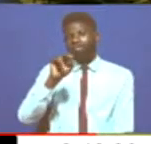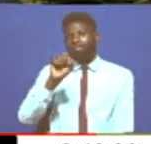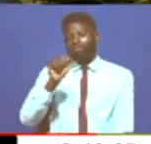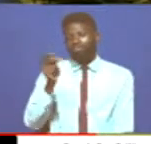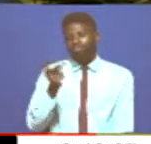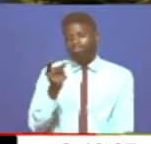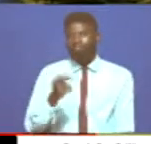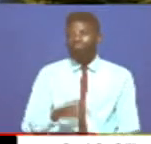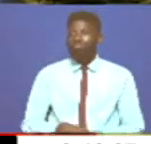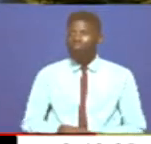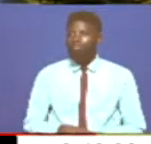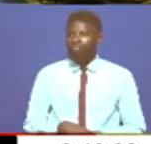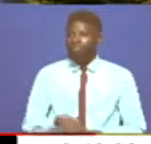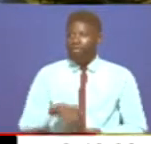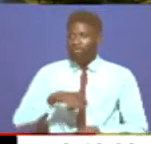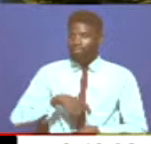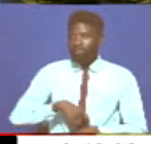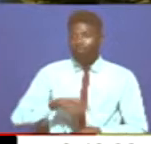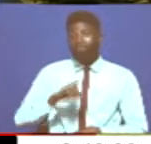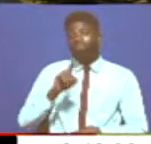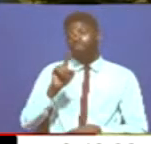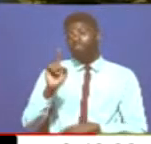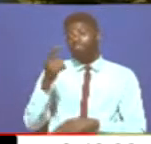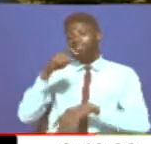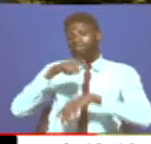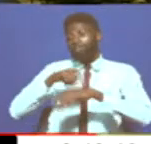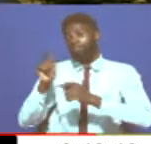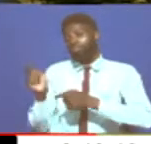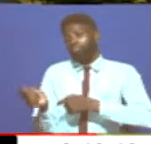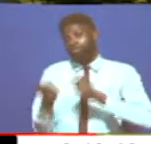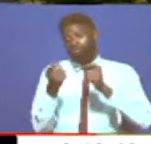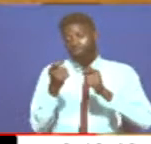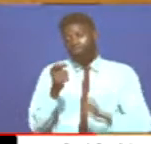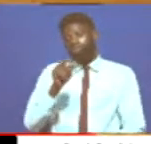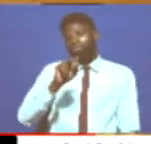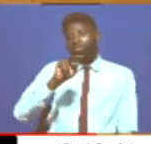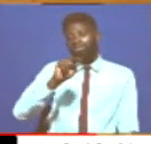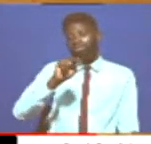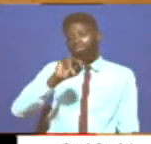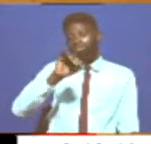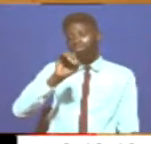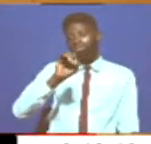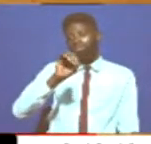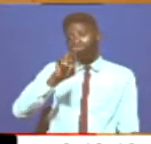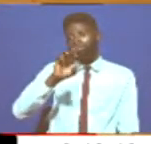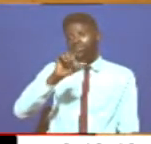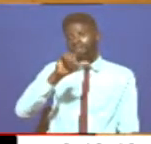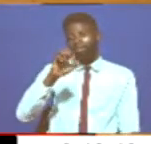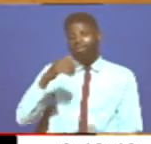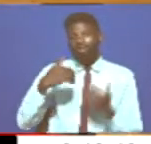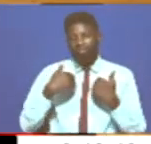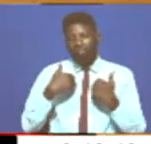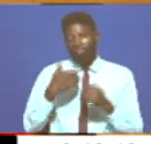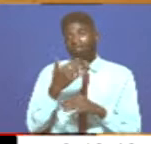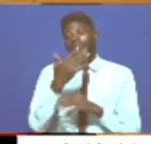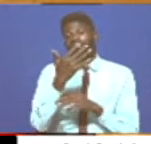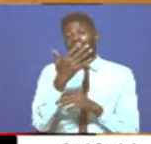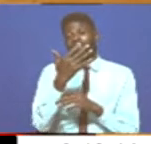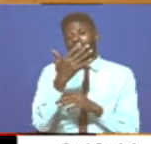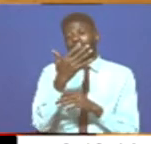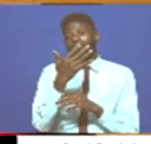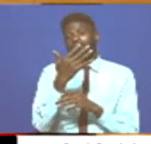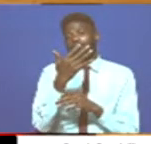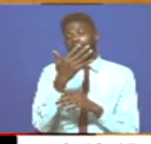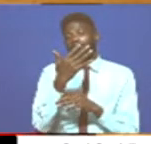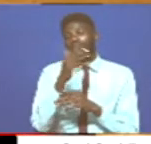On his Magical Kenya Open debut, home golfer Njoroge Kibugu had a bogey-free round of 5 under par 66 at the par